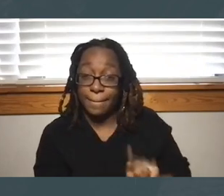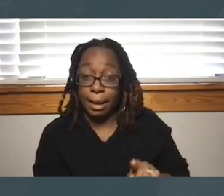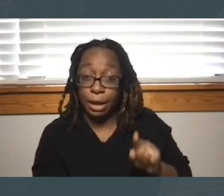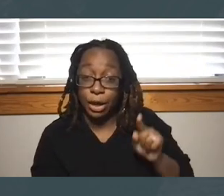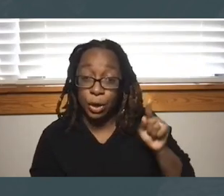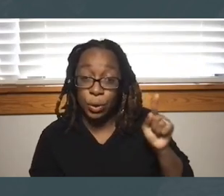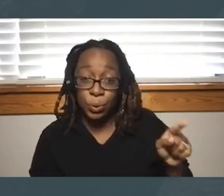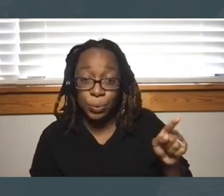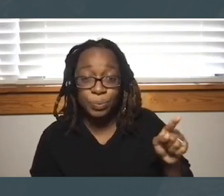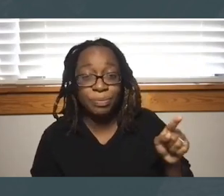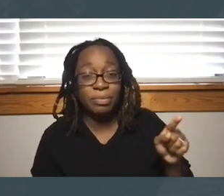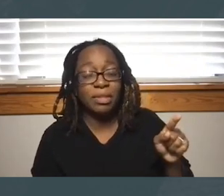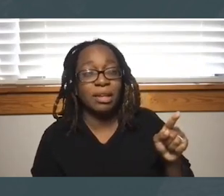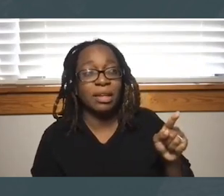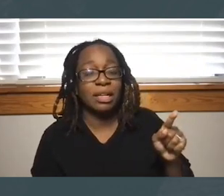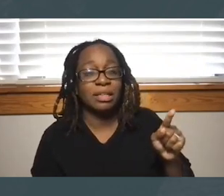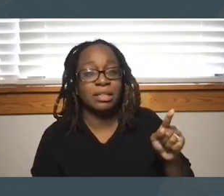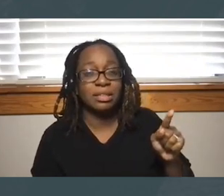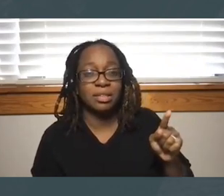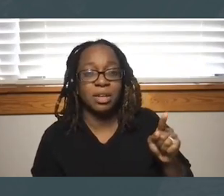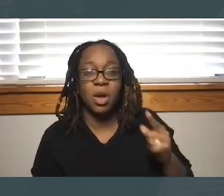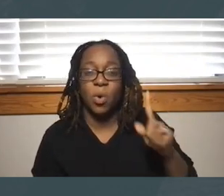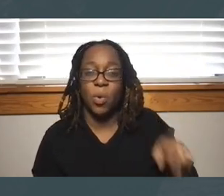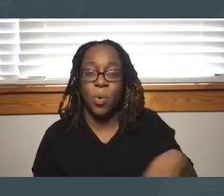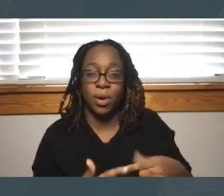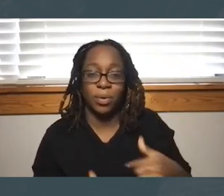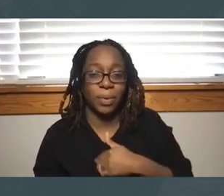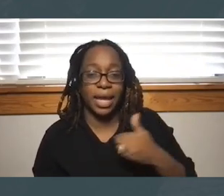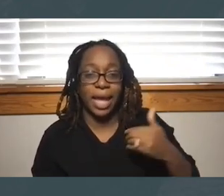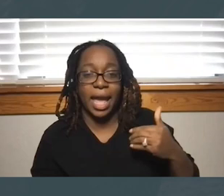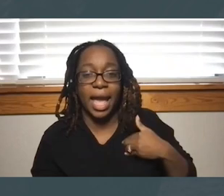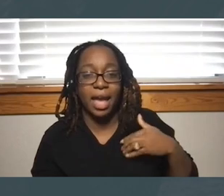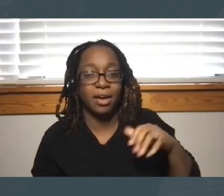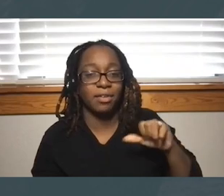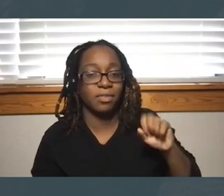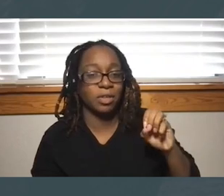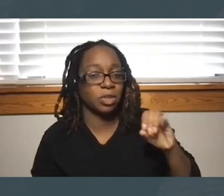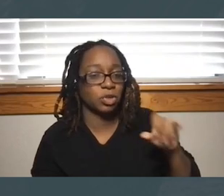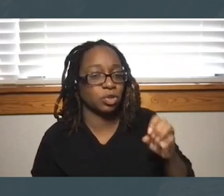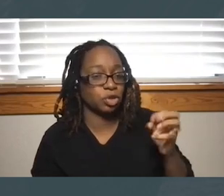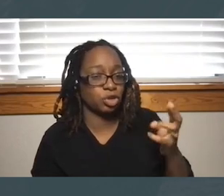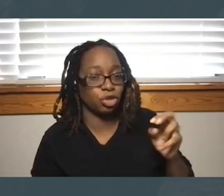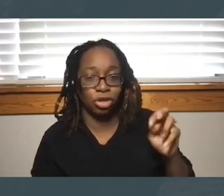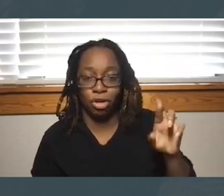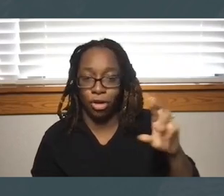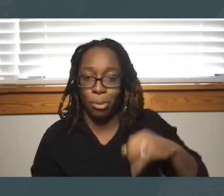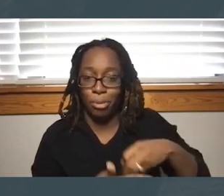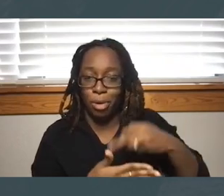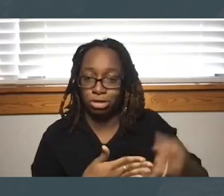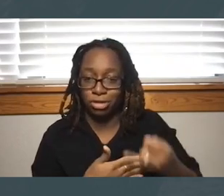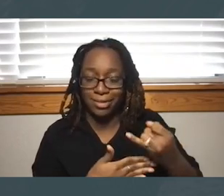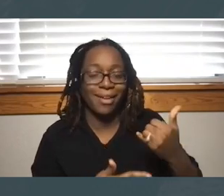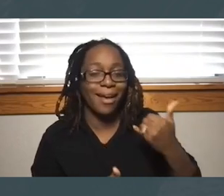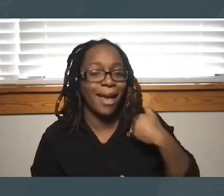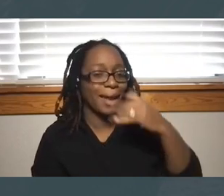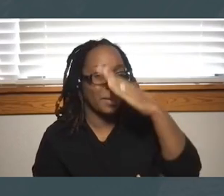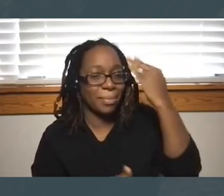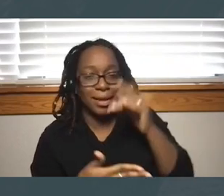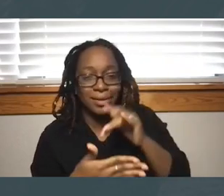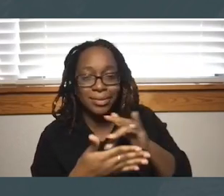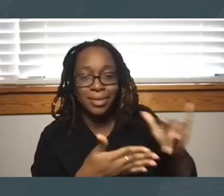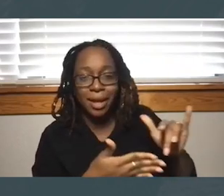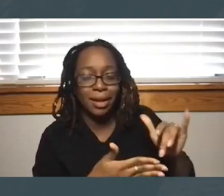of the Sojourner Project, mm-hmm. a Black Studies mobile academy, where we are thinking